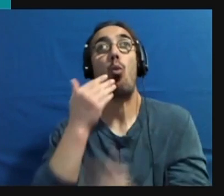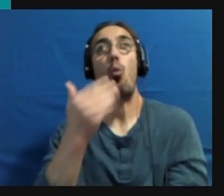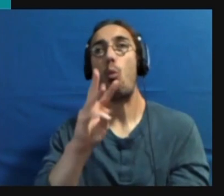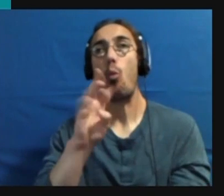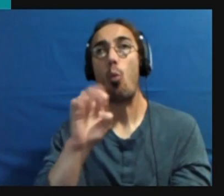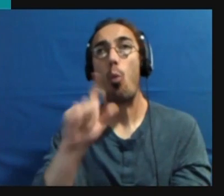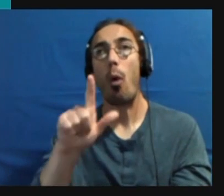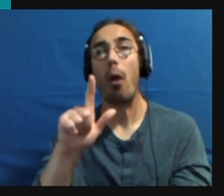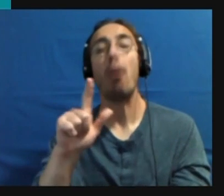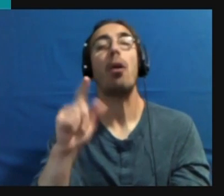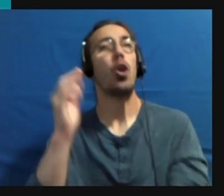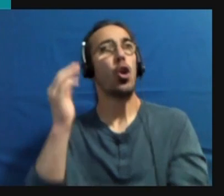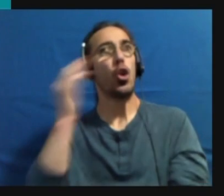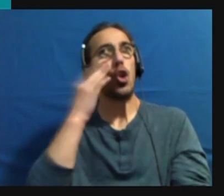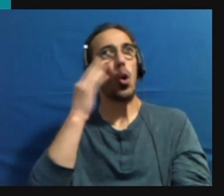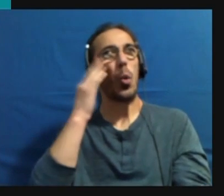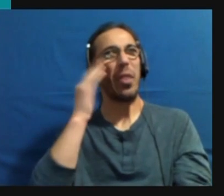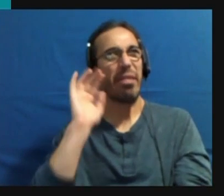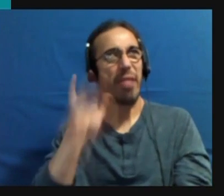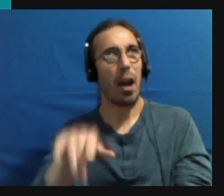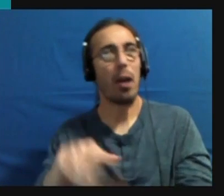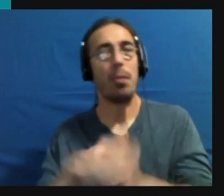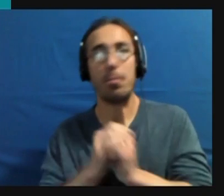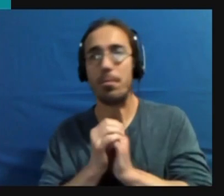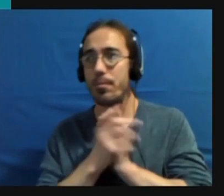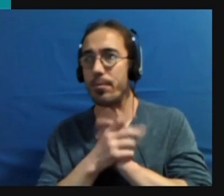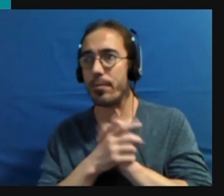So recognizing that